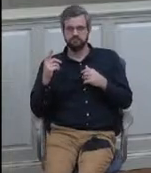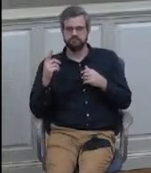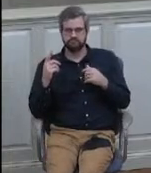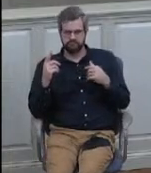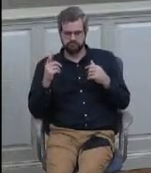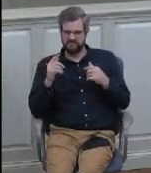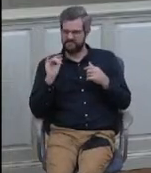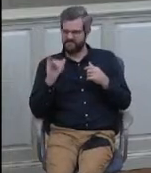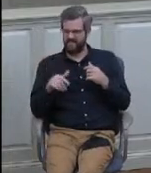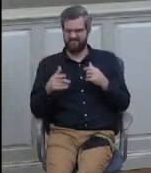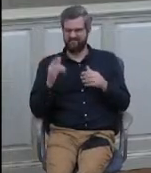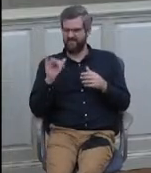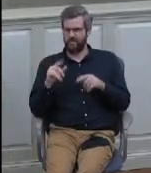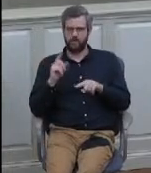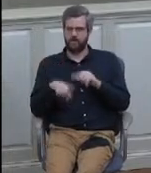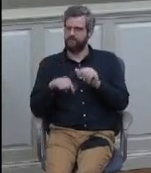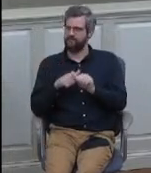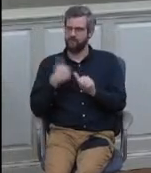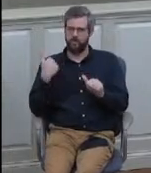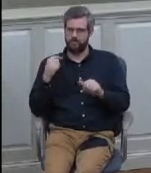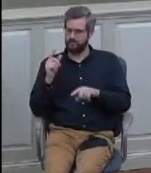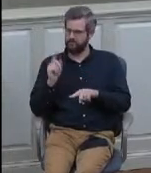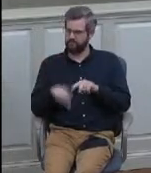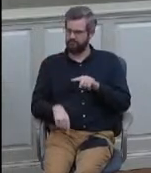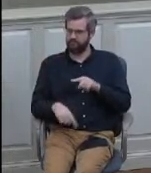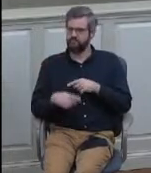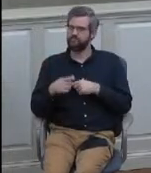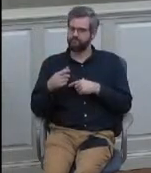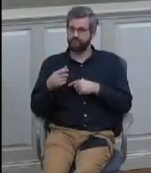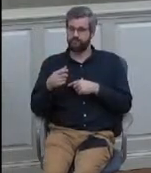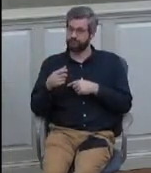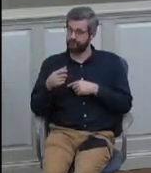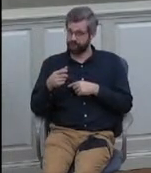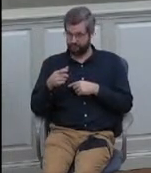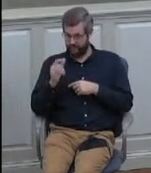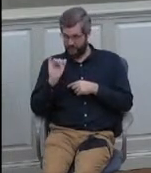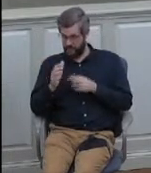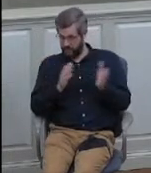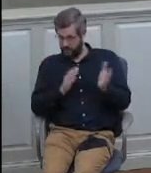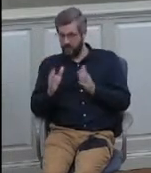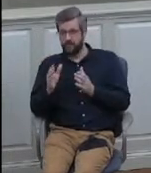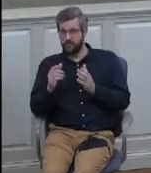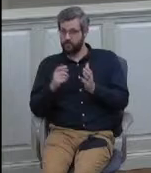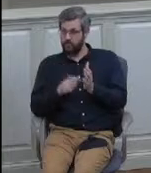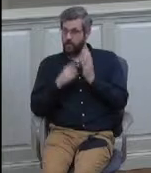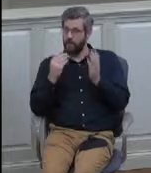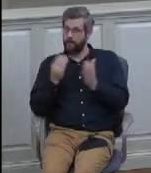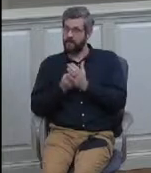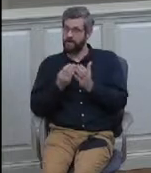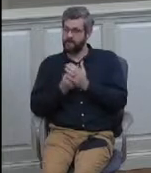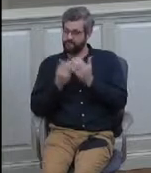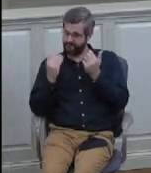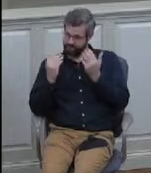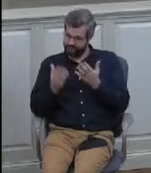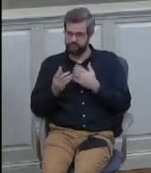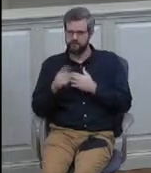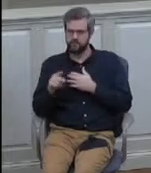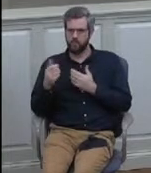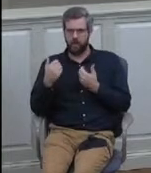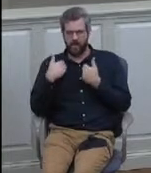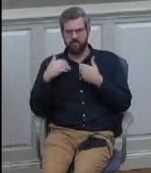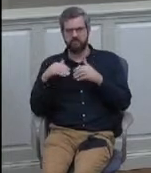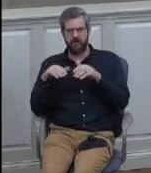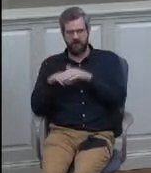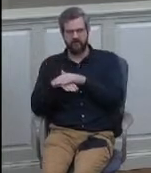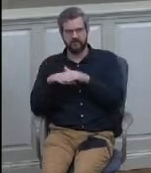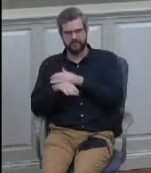That's the part you can't really avoid. So this does require money. But, you know, you have access to money,